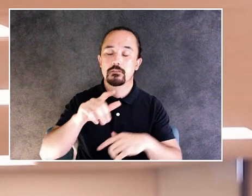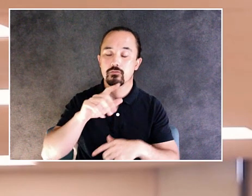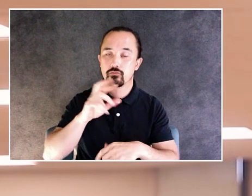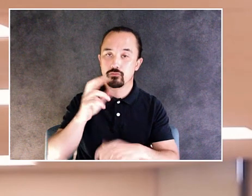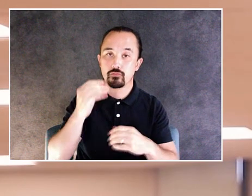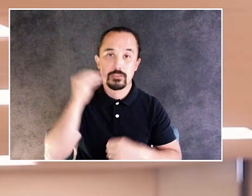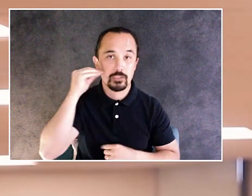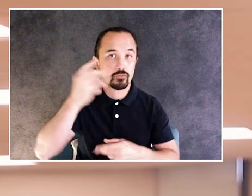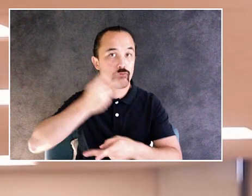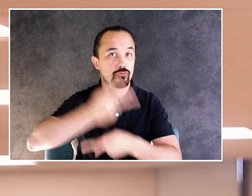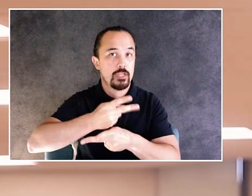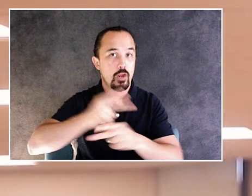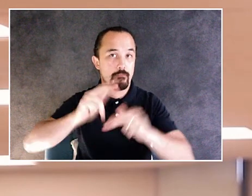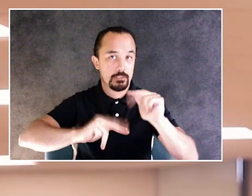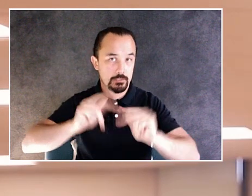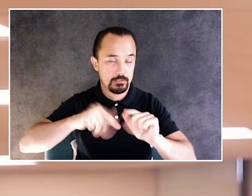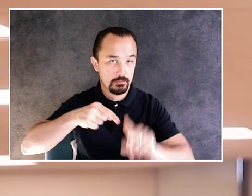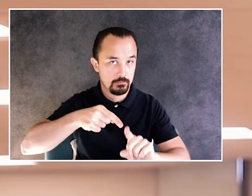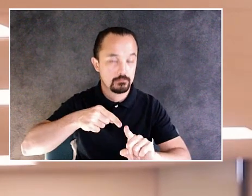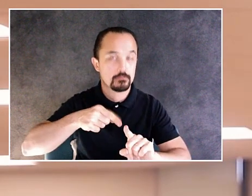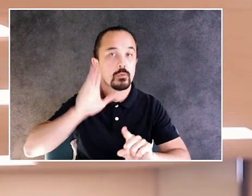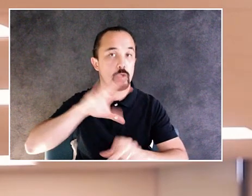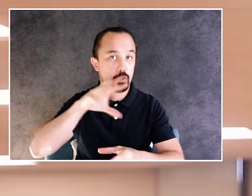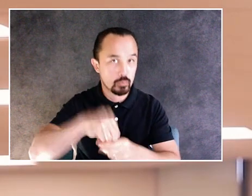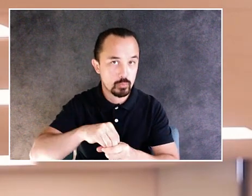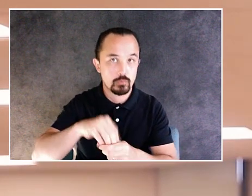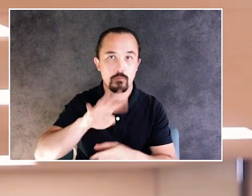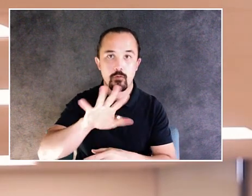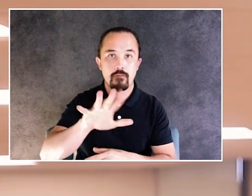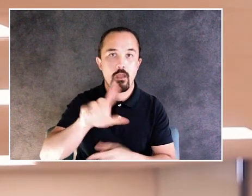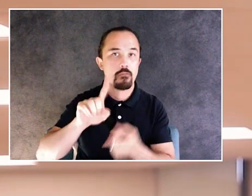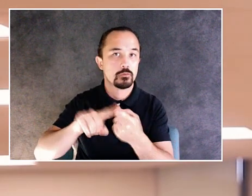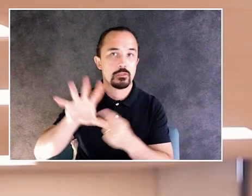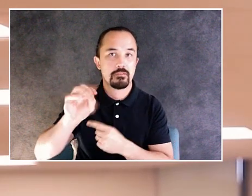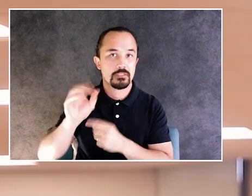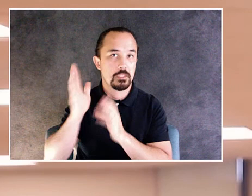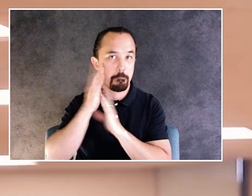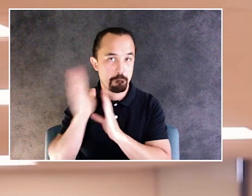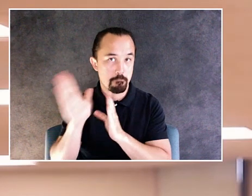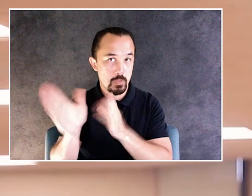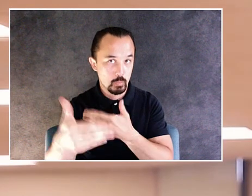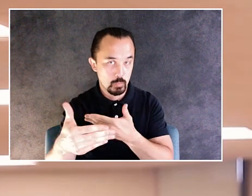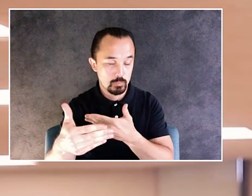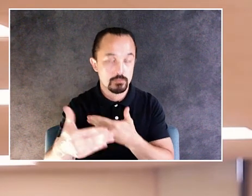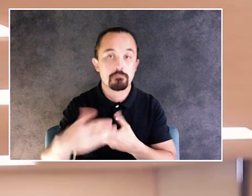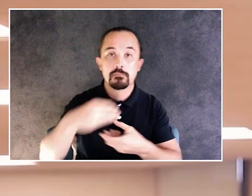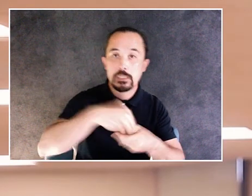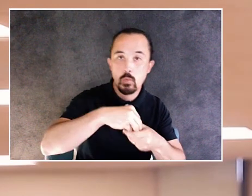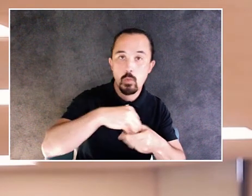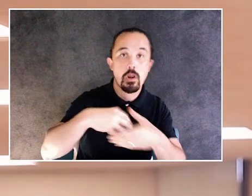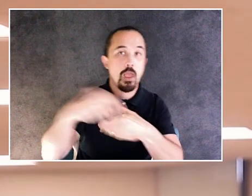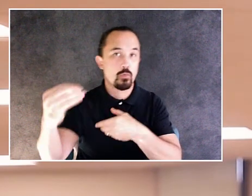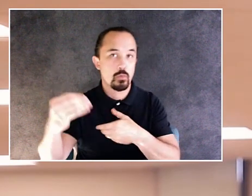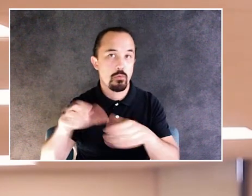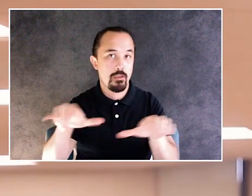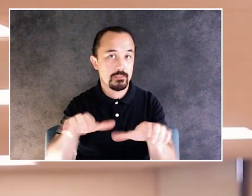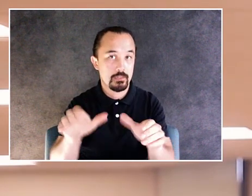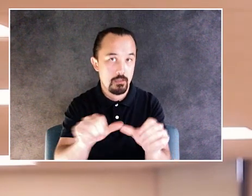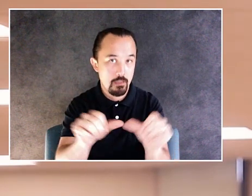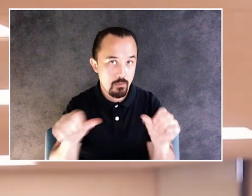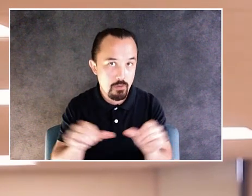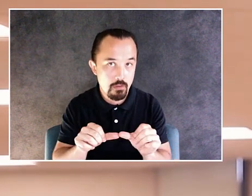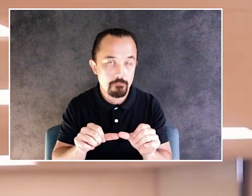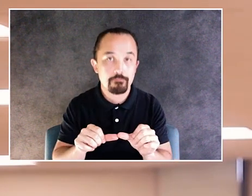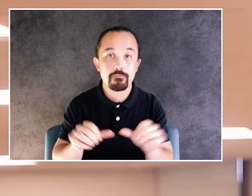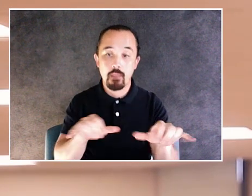facility. The facility will include 45 to 50 bedrooms, an indoor-outdoor activity area, a